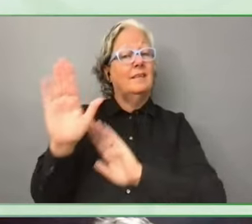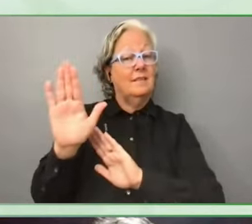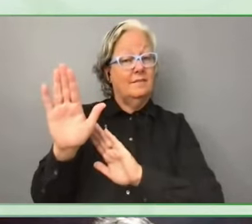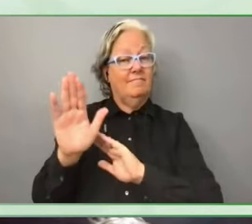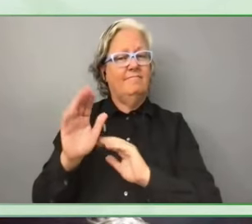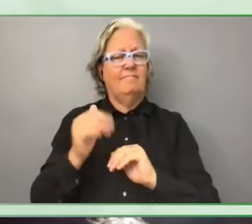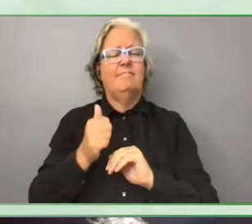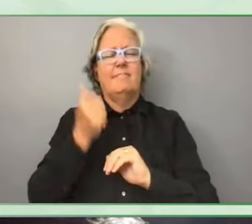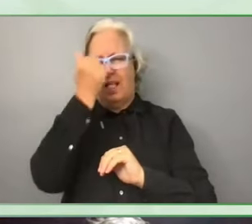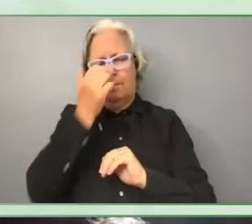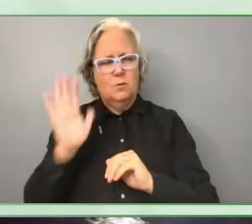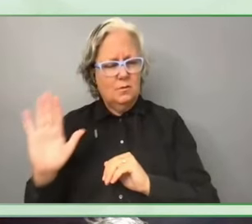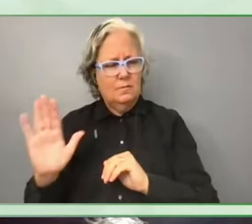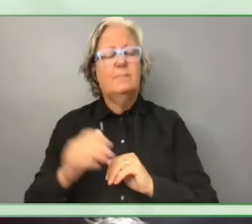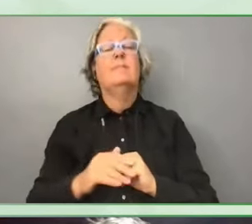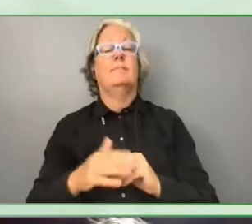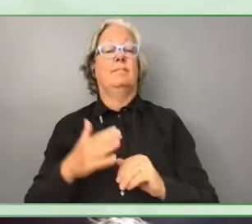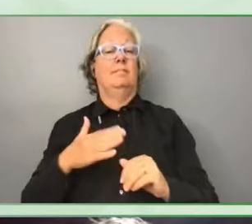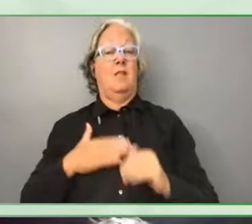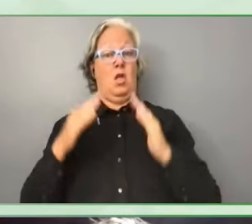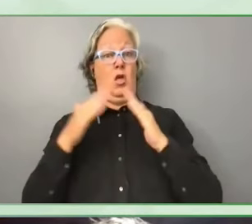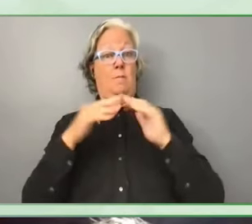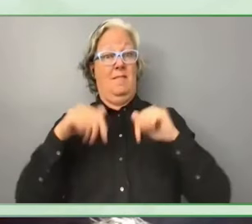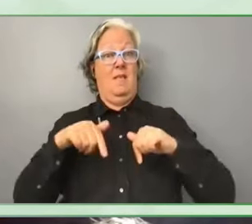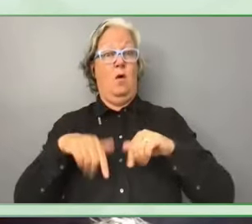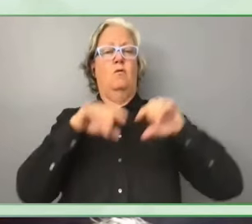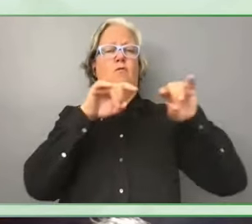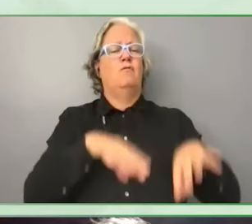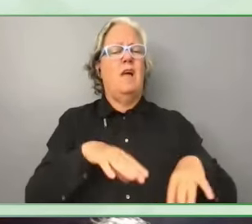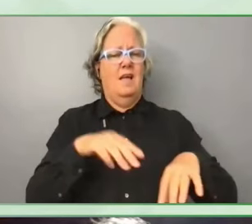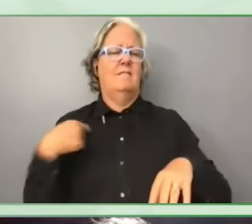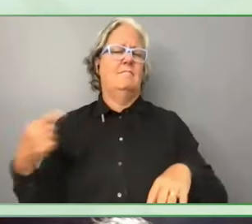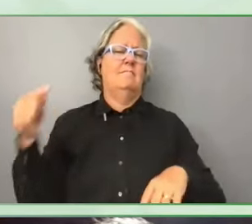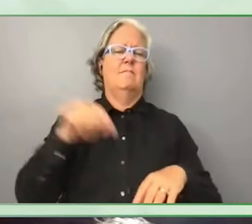currently back in my home country of Australia for a week. So